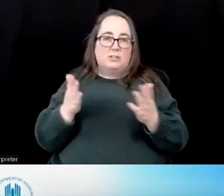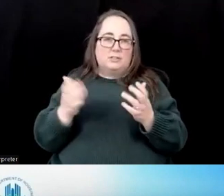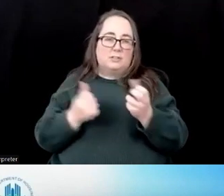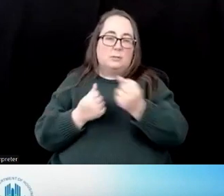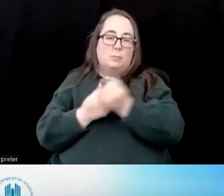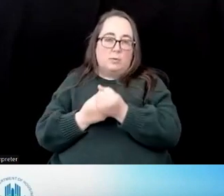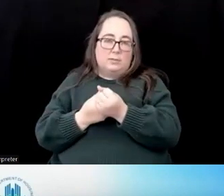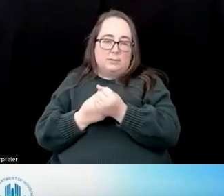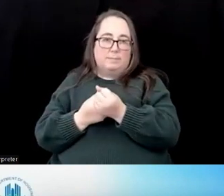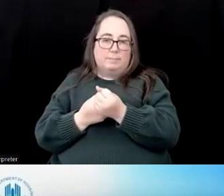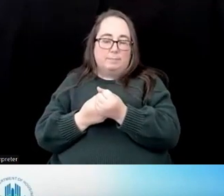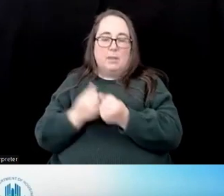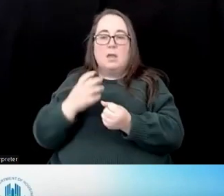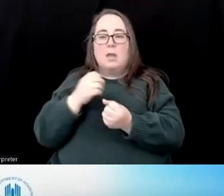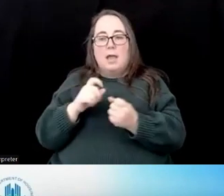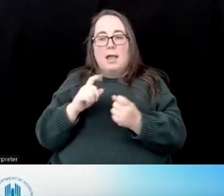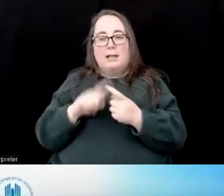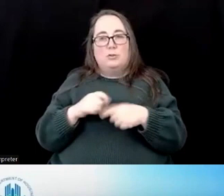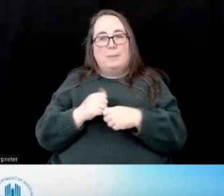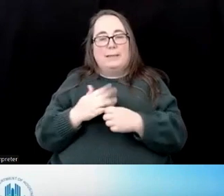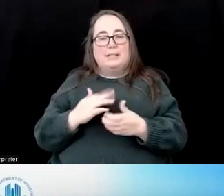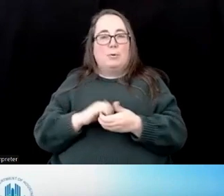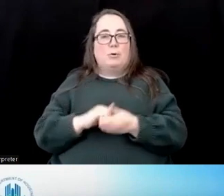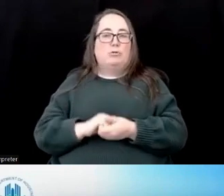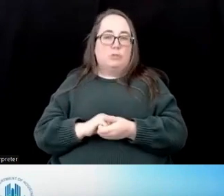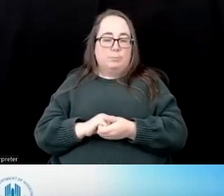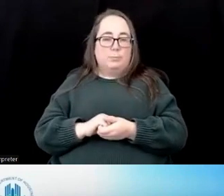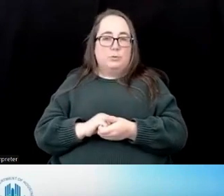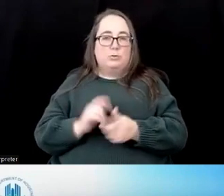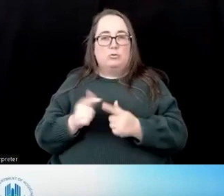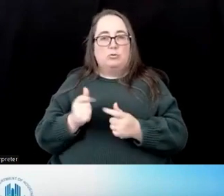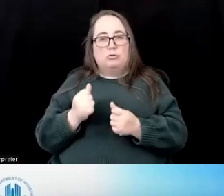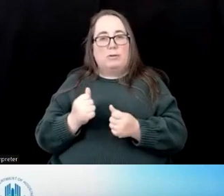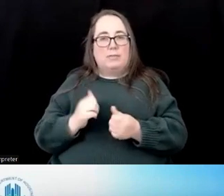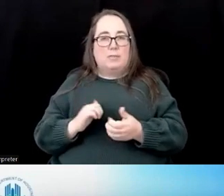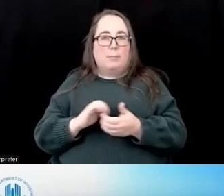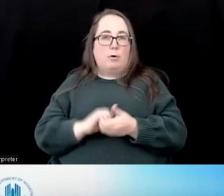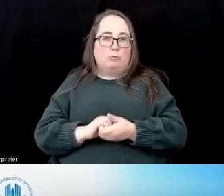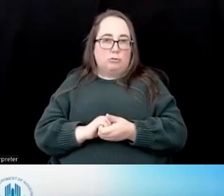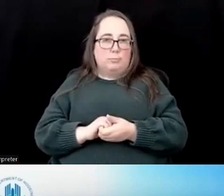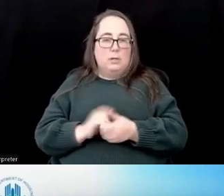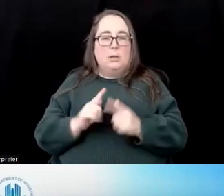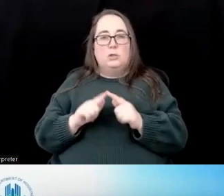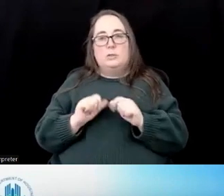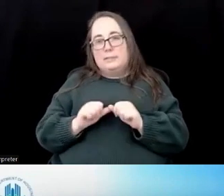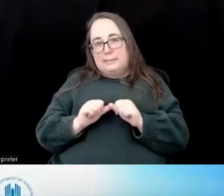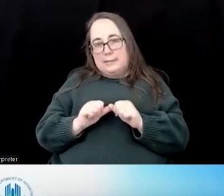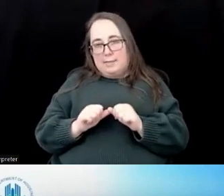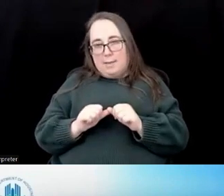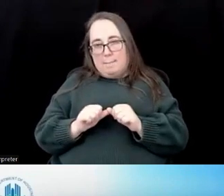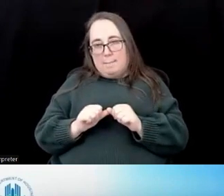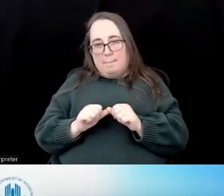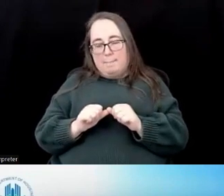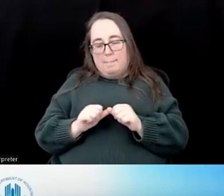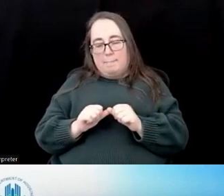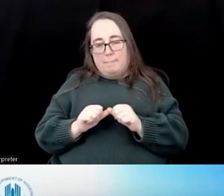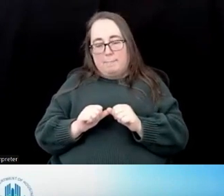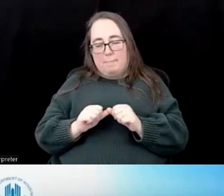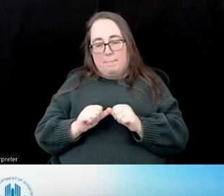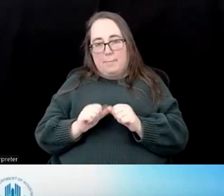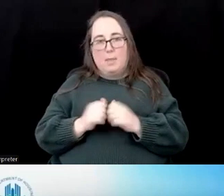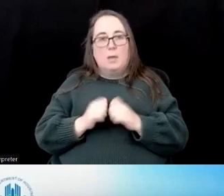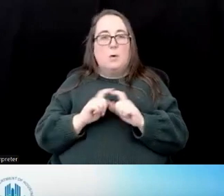supports and to forge these partnerships, to strengthen the partnerships, sustain them, through